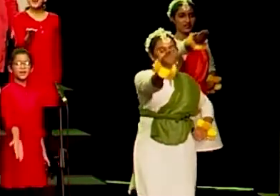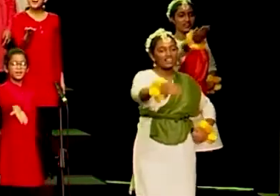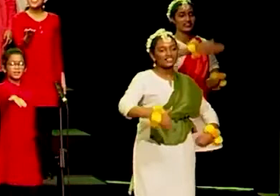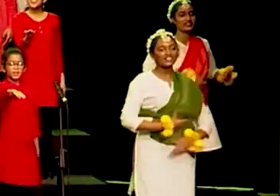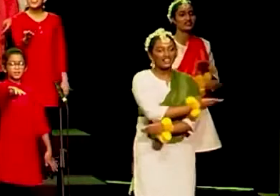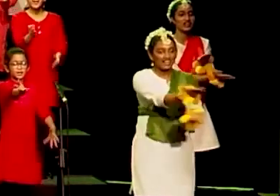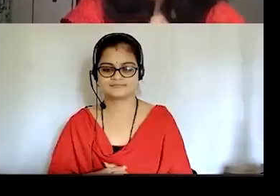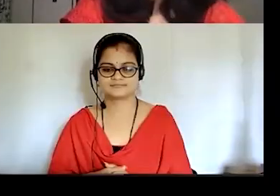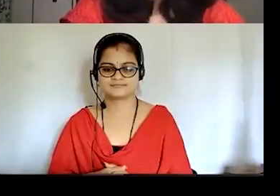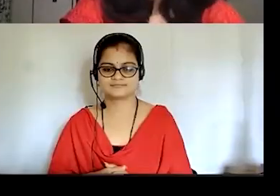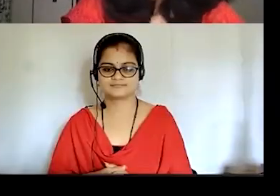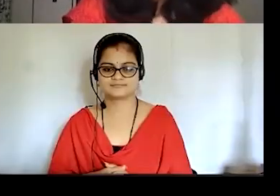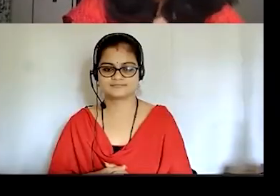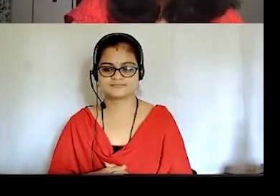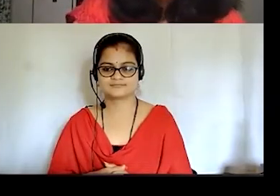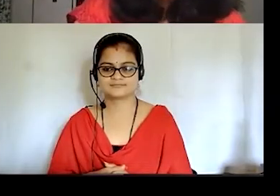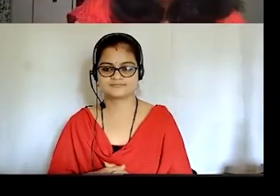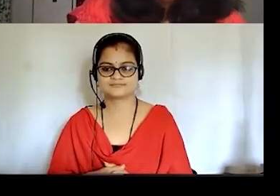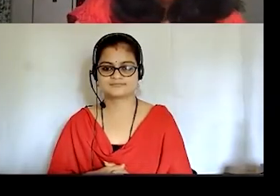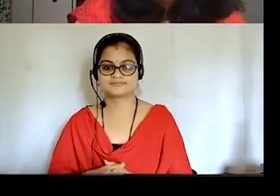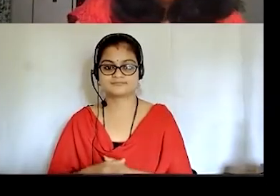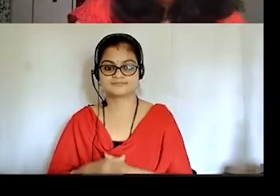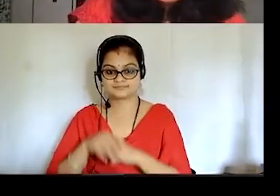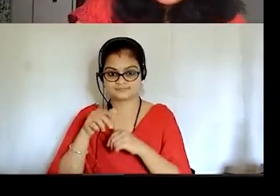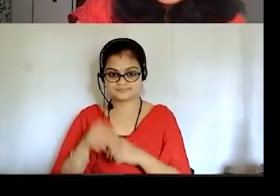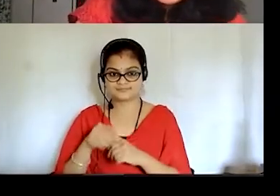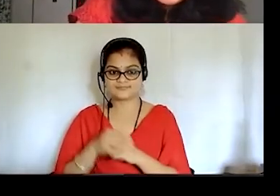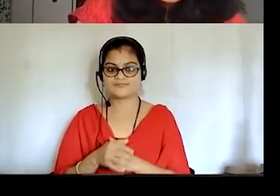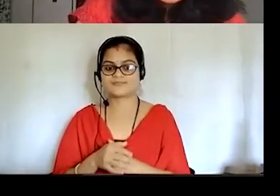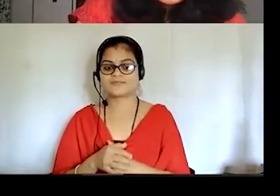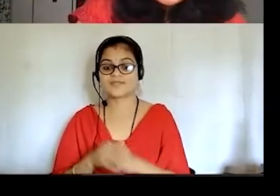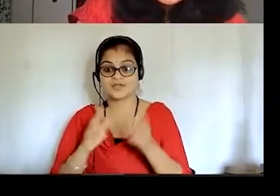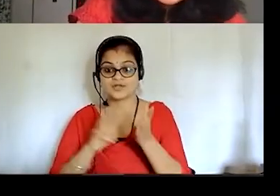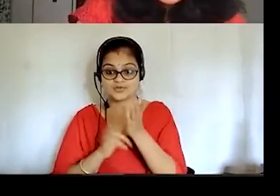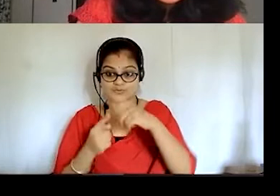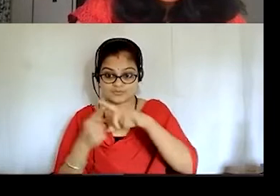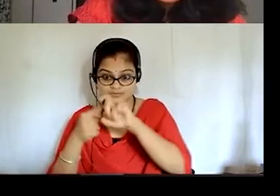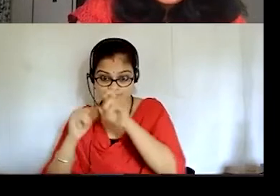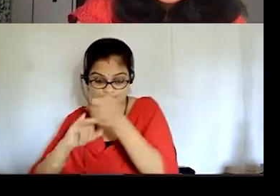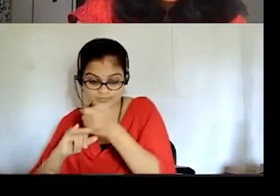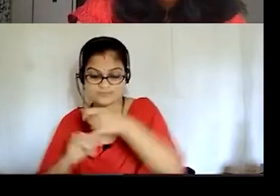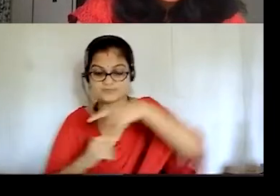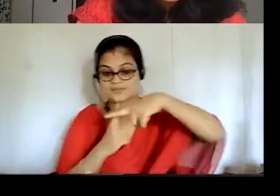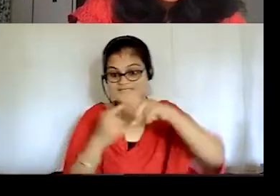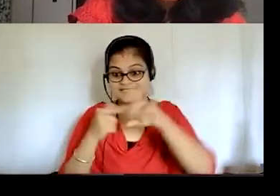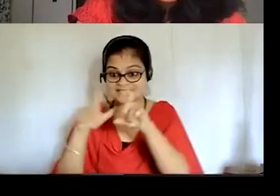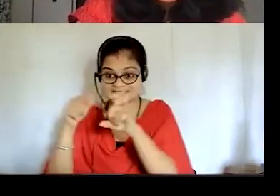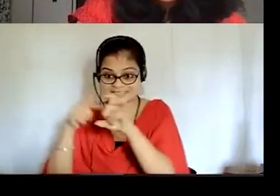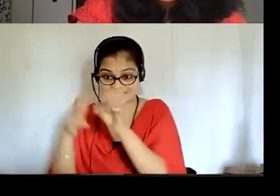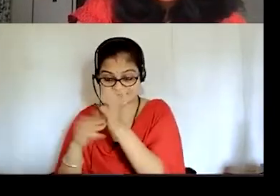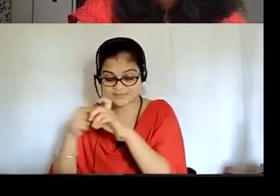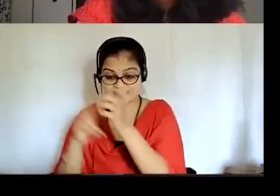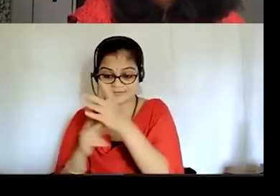my Father. On the plinth of notes and elements, each culture of